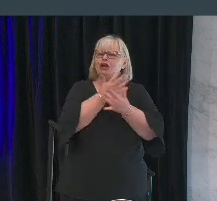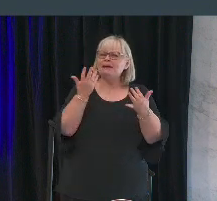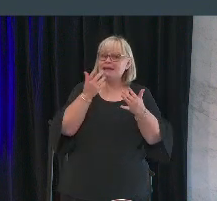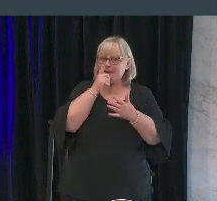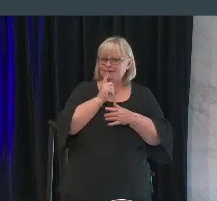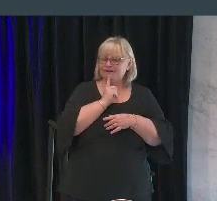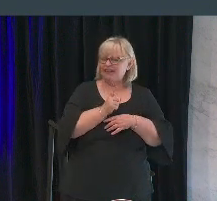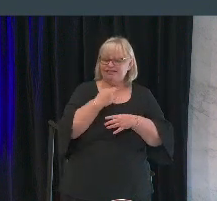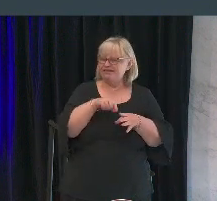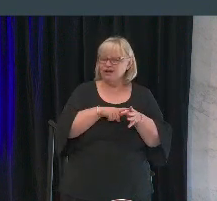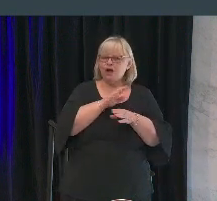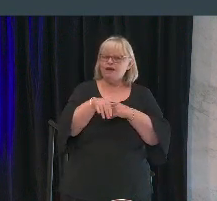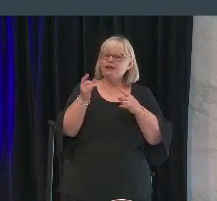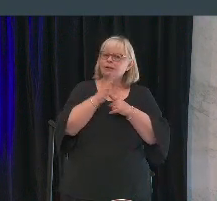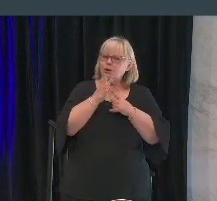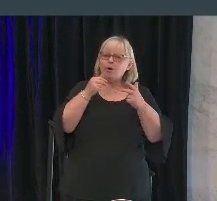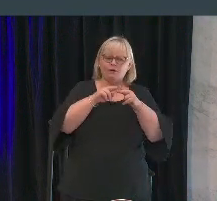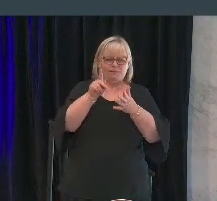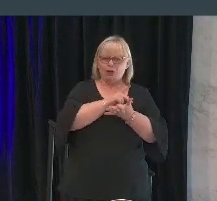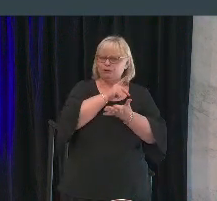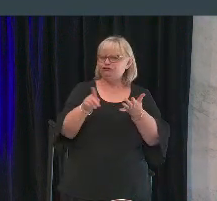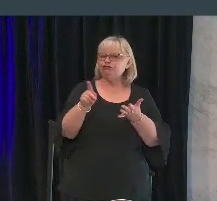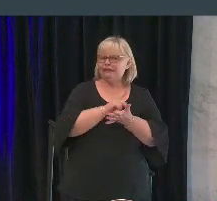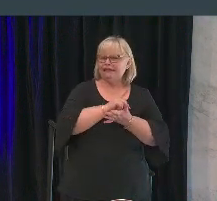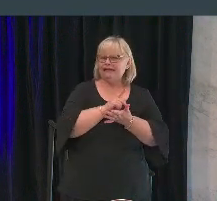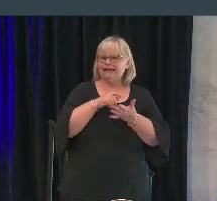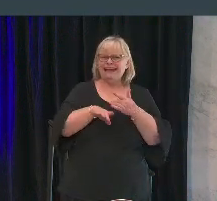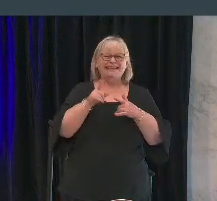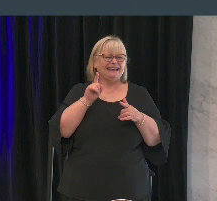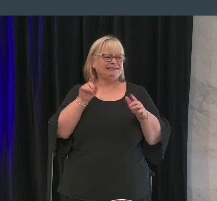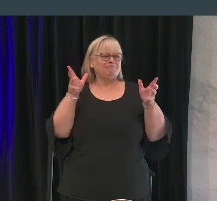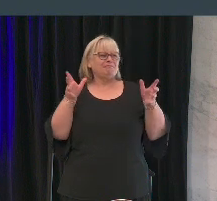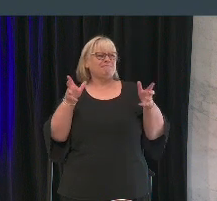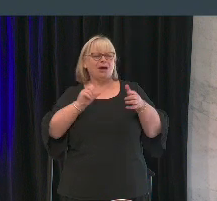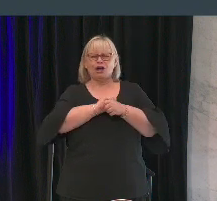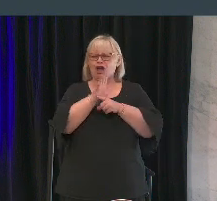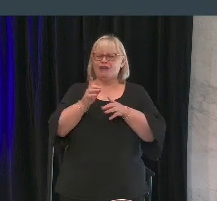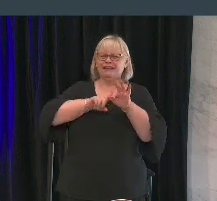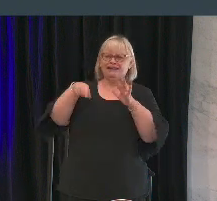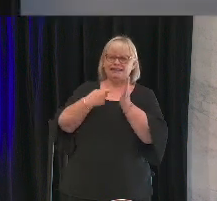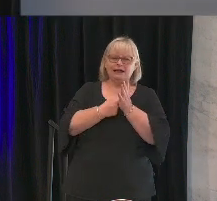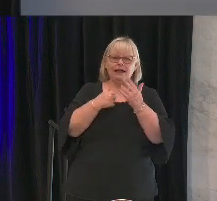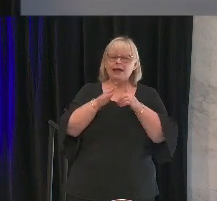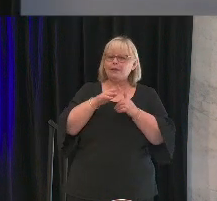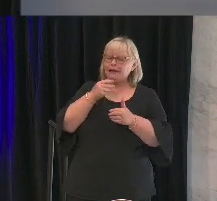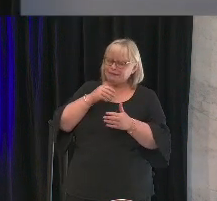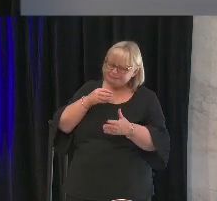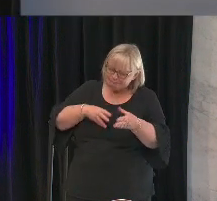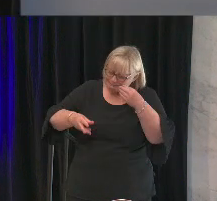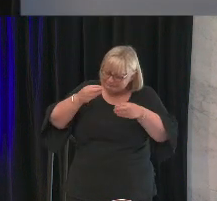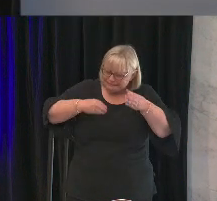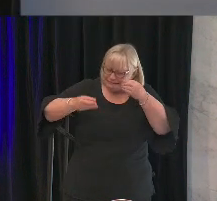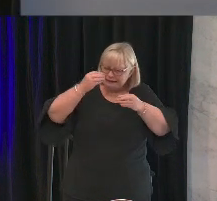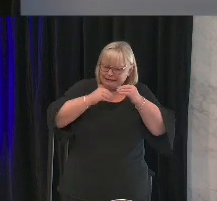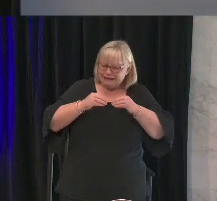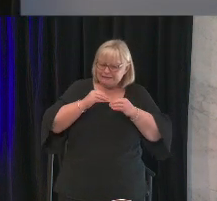year have remarked to me on the importance of poetry in this strange COVID year, the way it can distill meaning and provoke